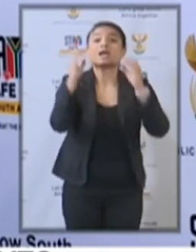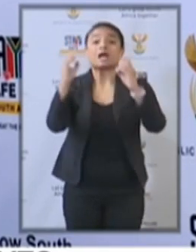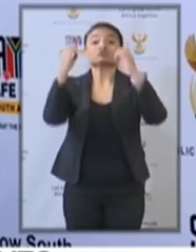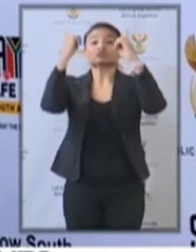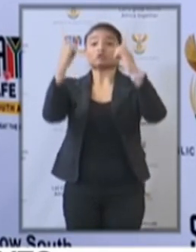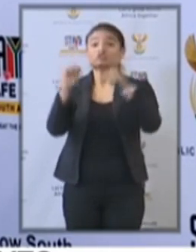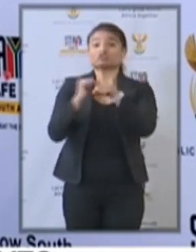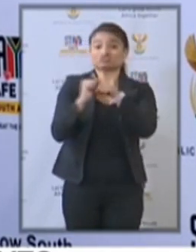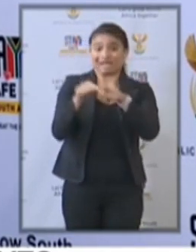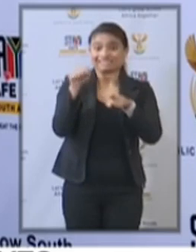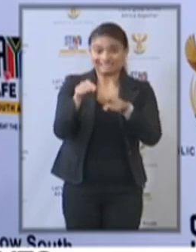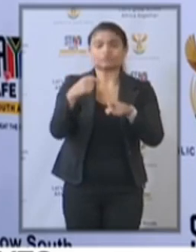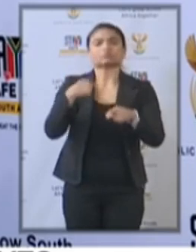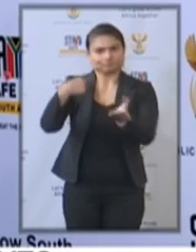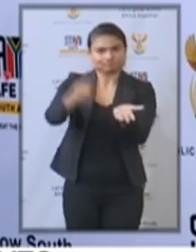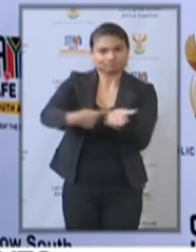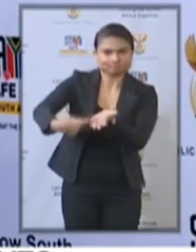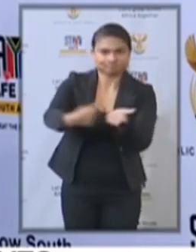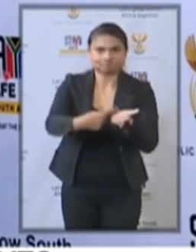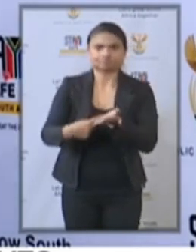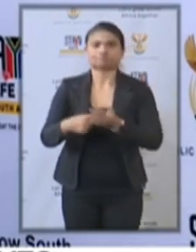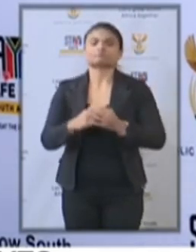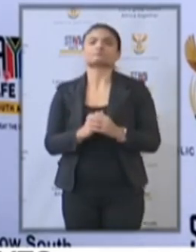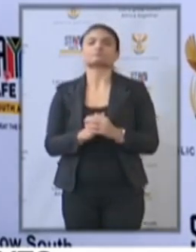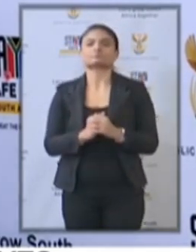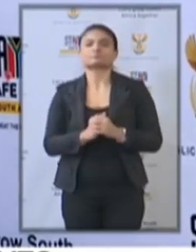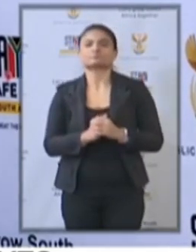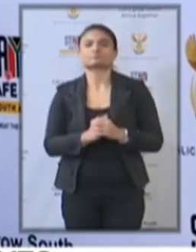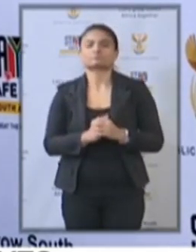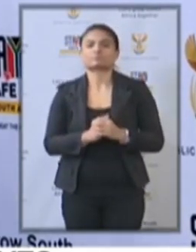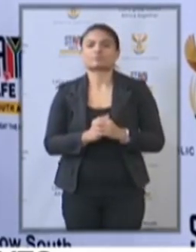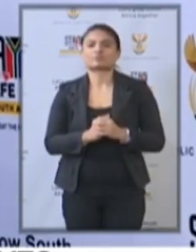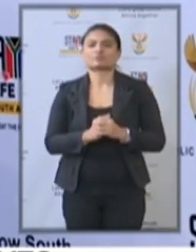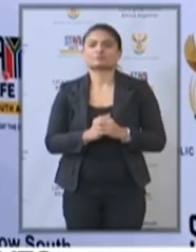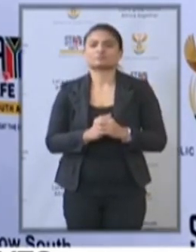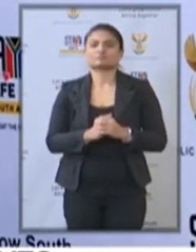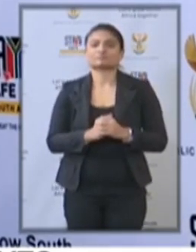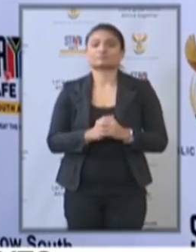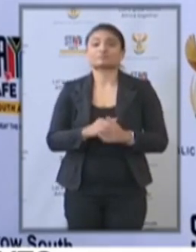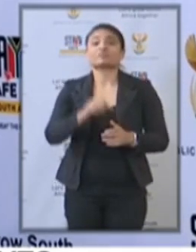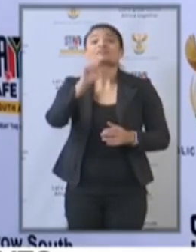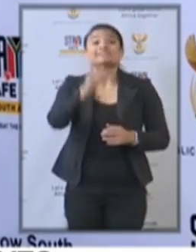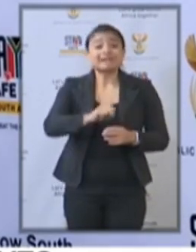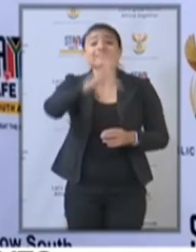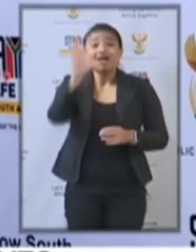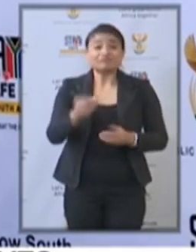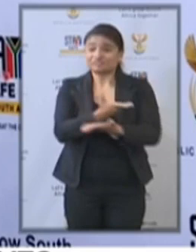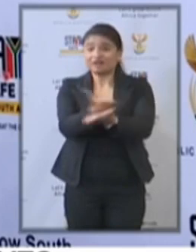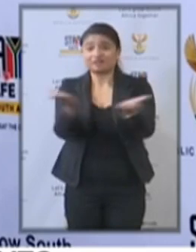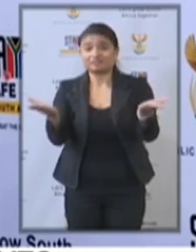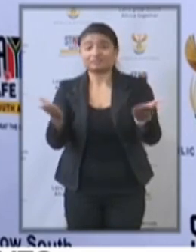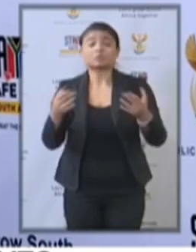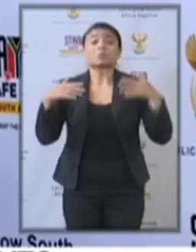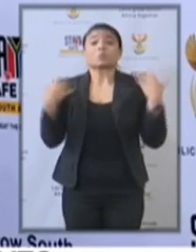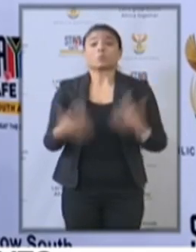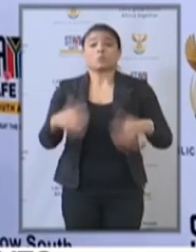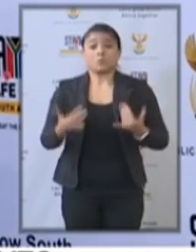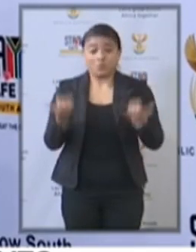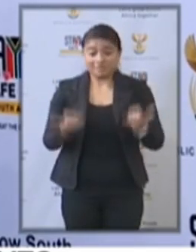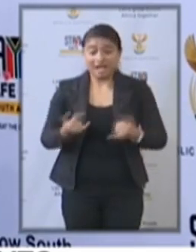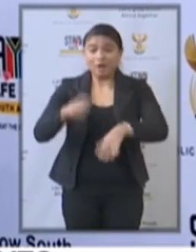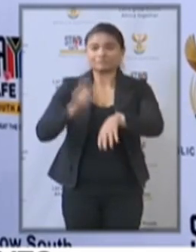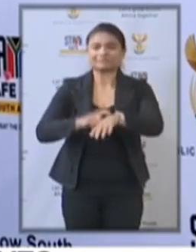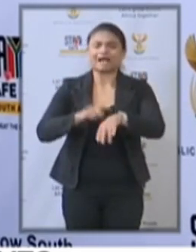Africa has indeed reached a critical stage in the battle against COVID-19, and